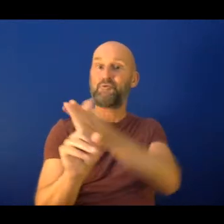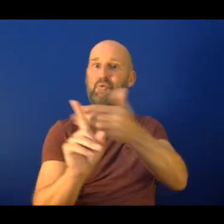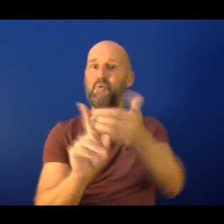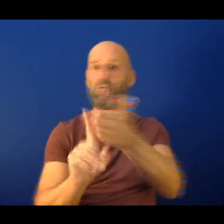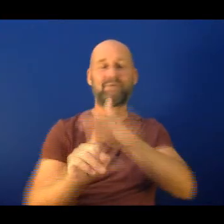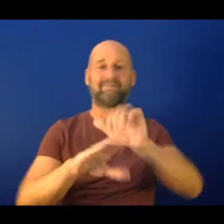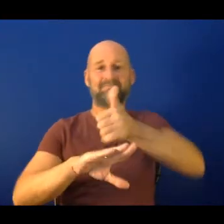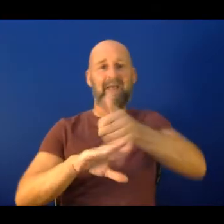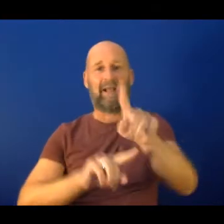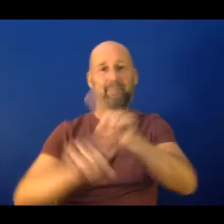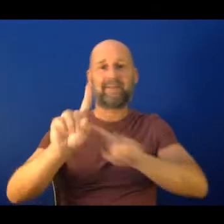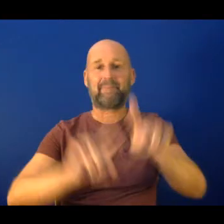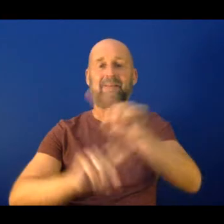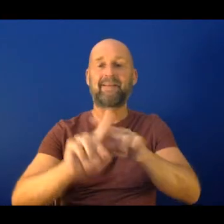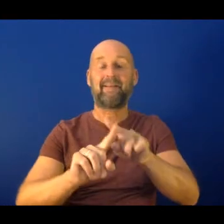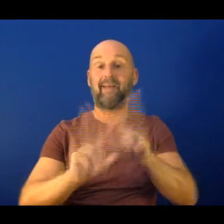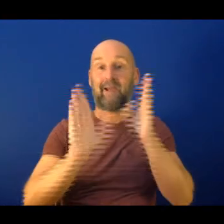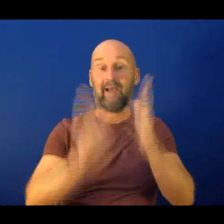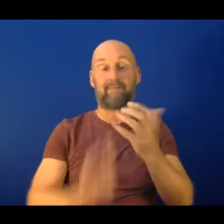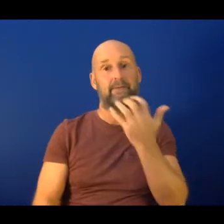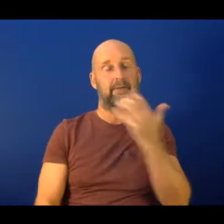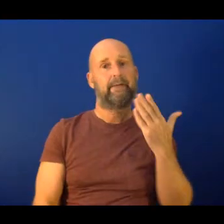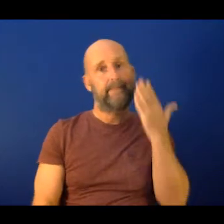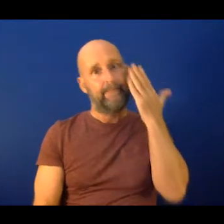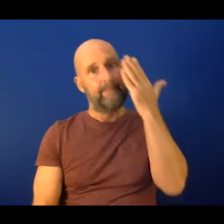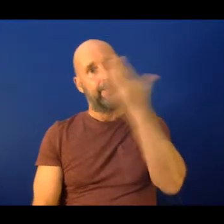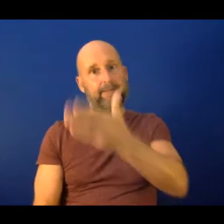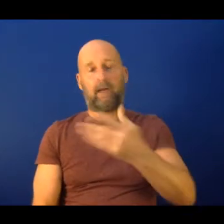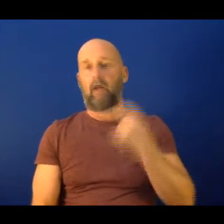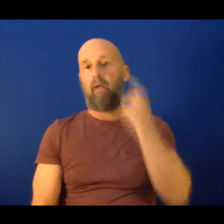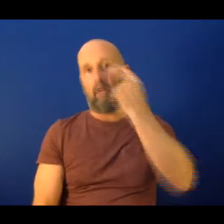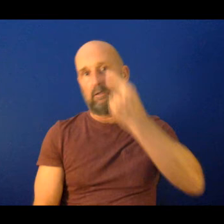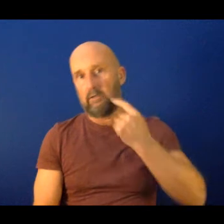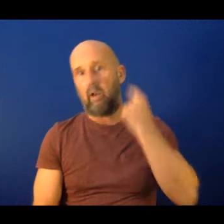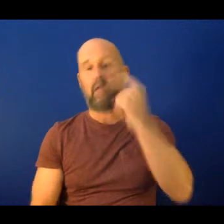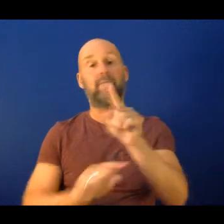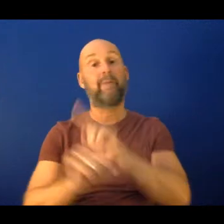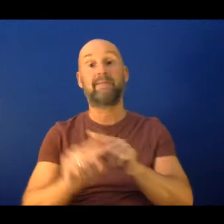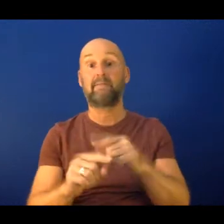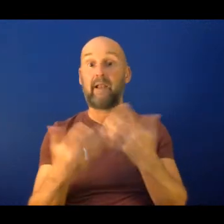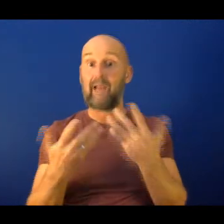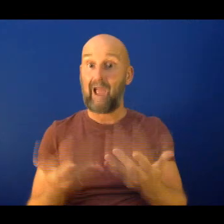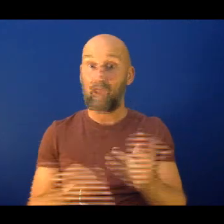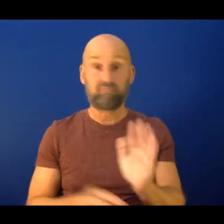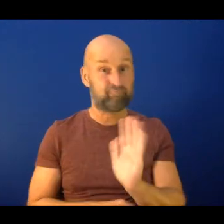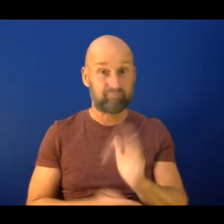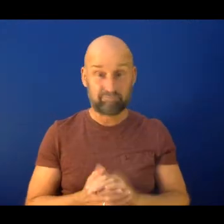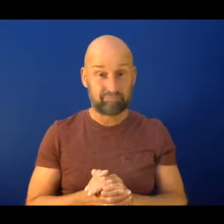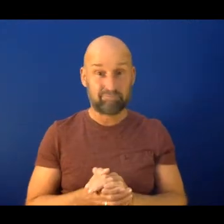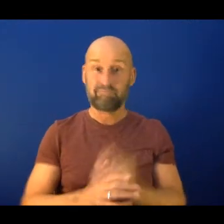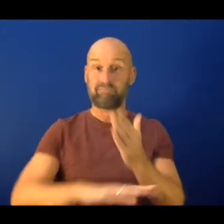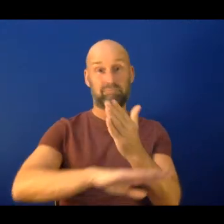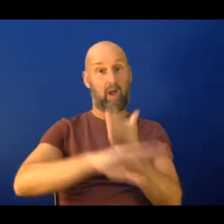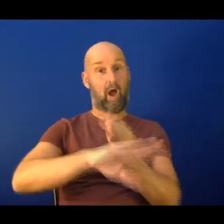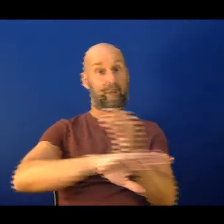have meetings and stuff. I have to trawl all the way to London to have these meetings, and now I just have to have a